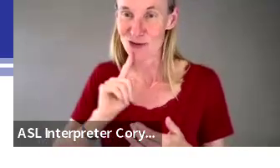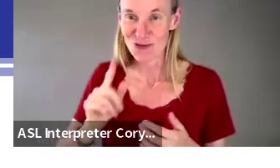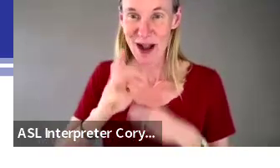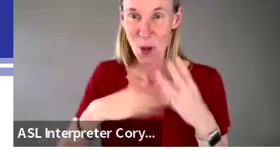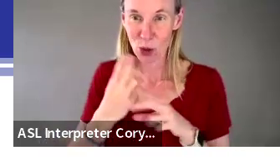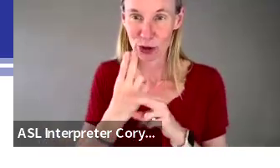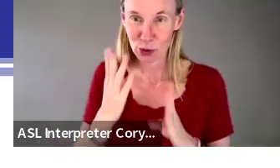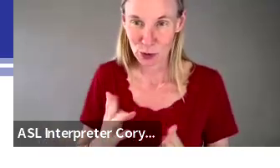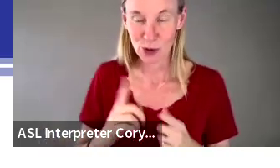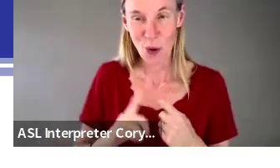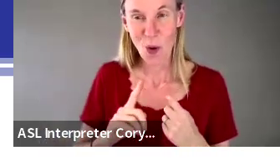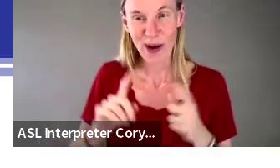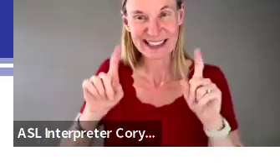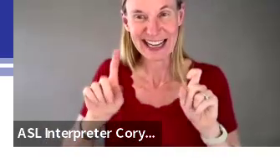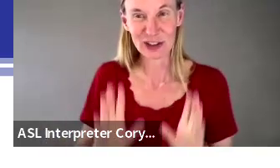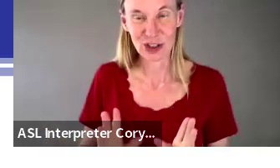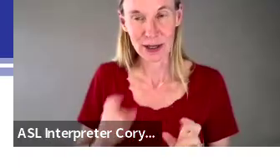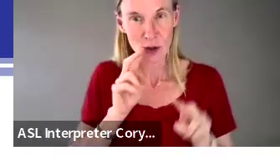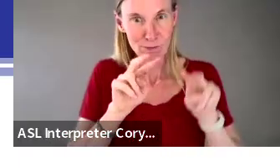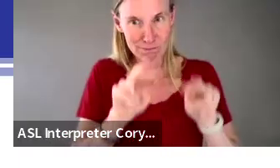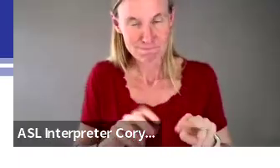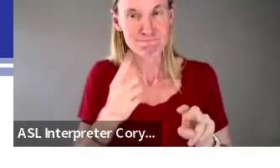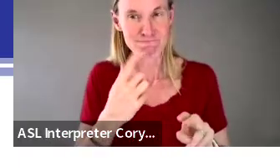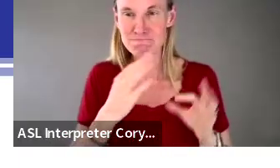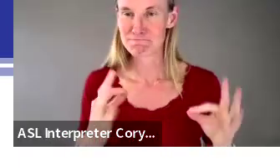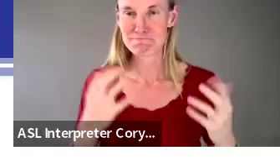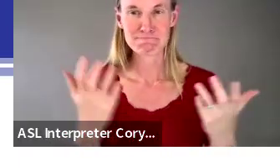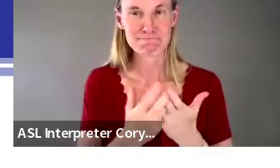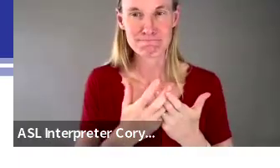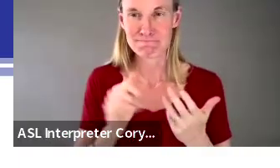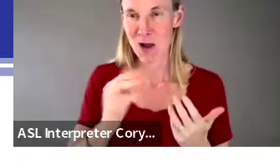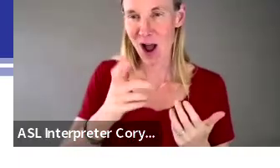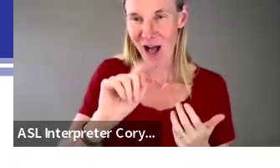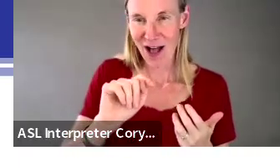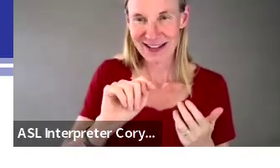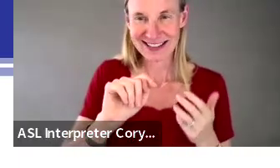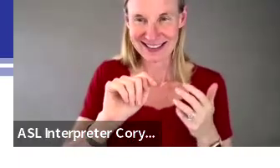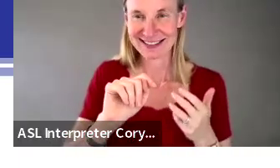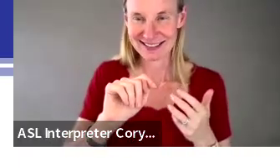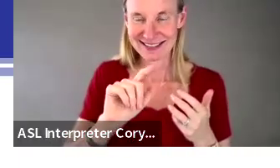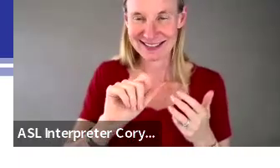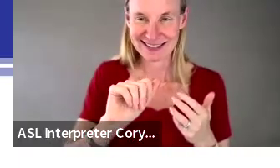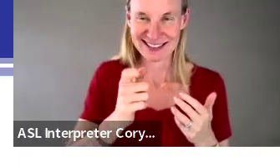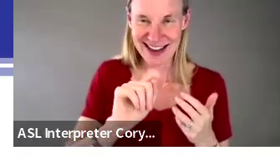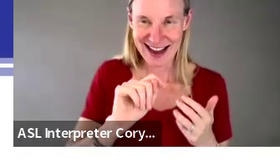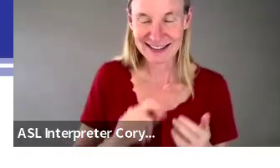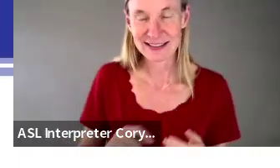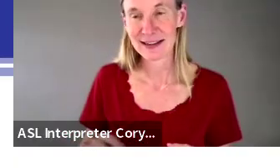So accessibility automated tools may look tempting, may look like a great